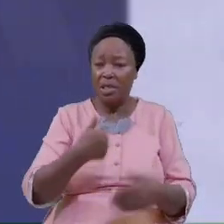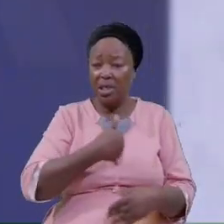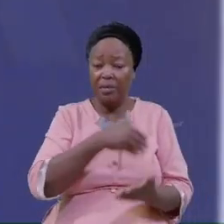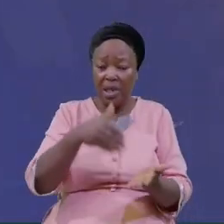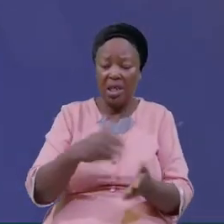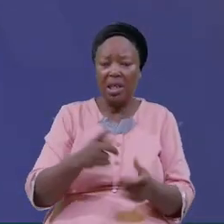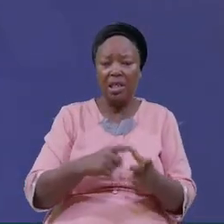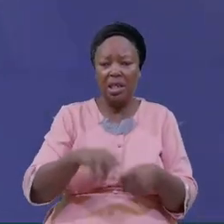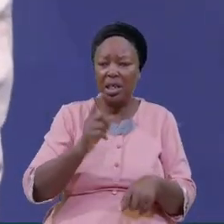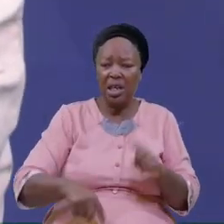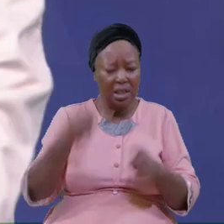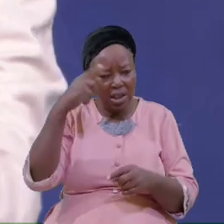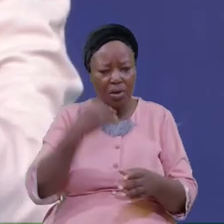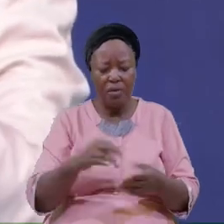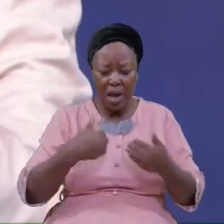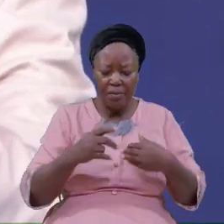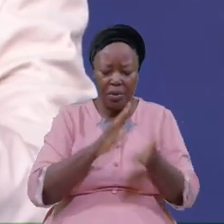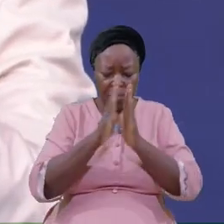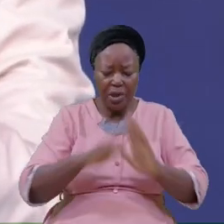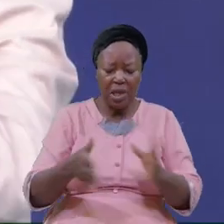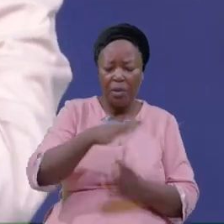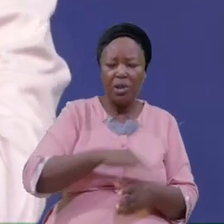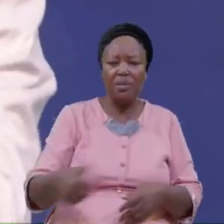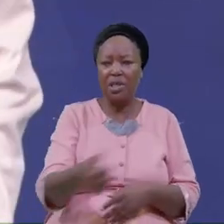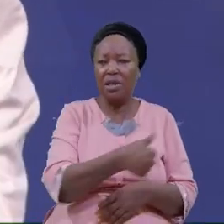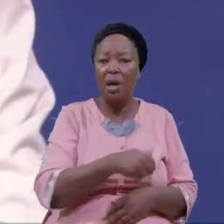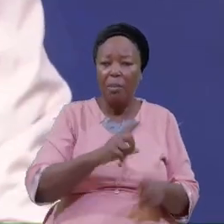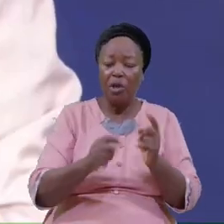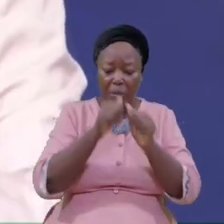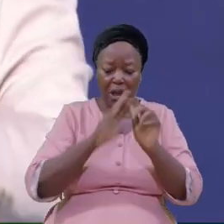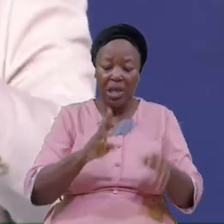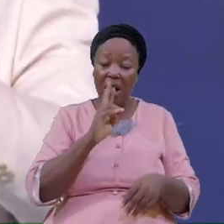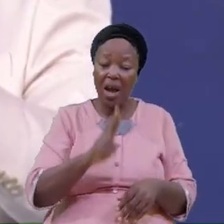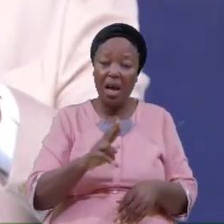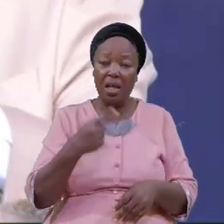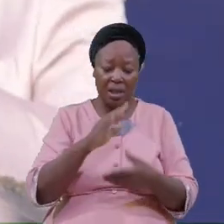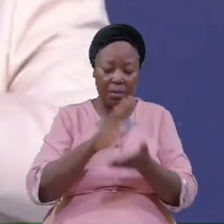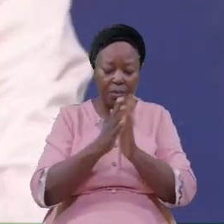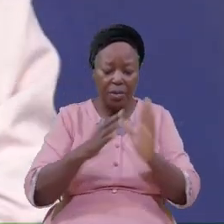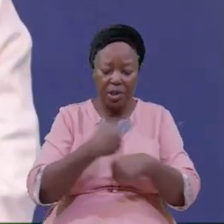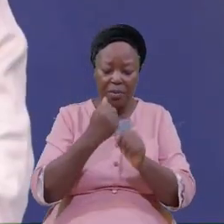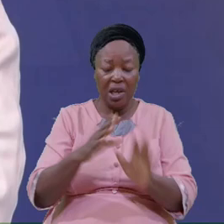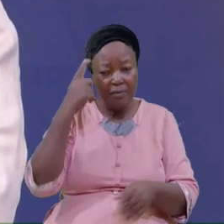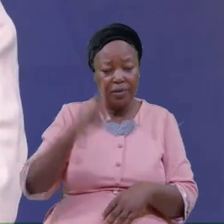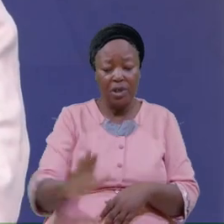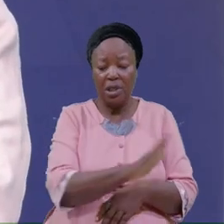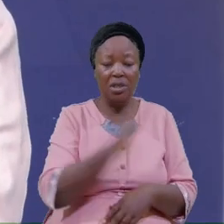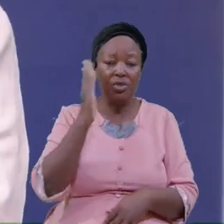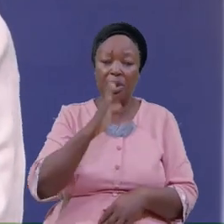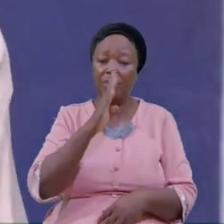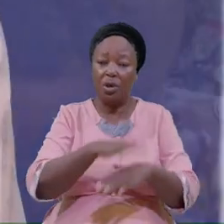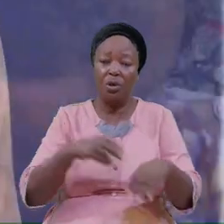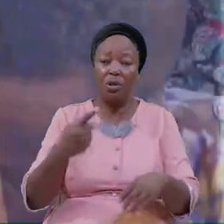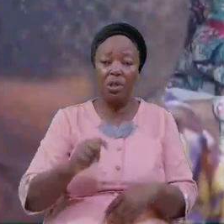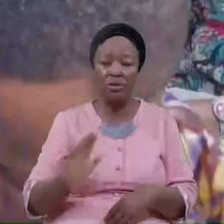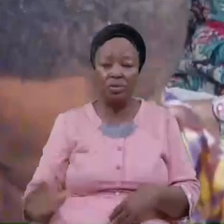But blessed are the peacemakers, for they shall be called the children of